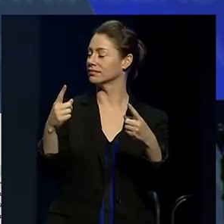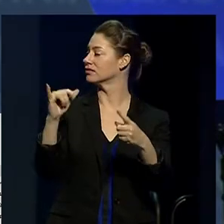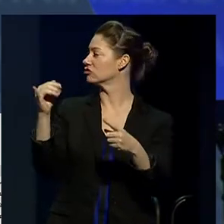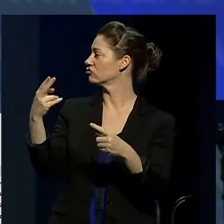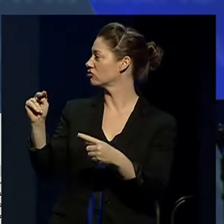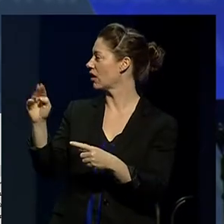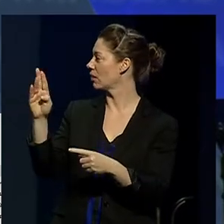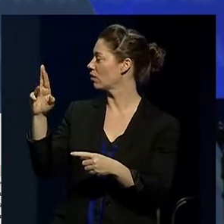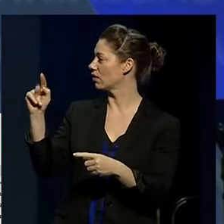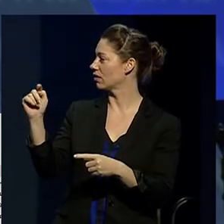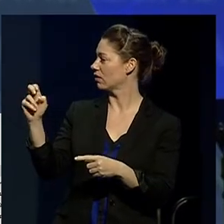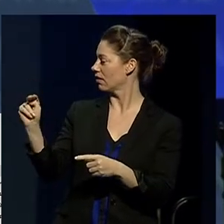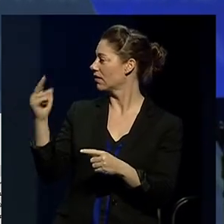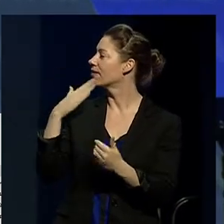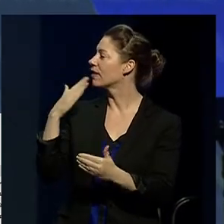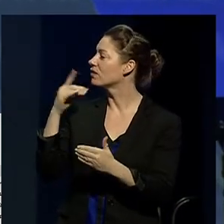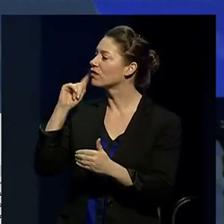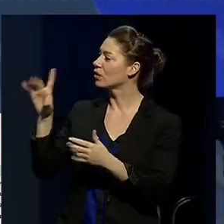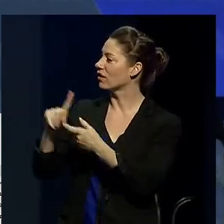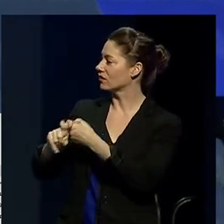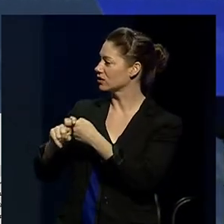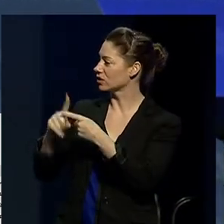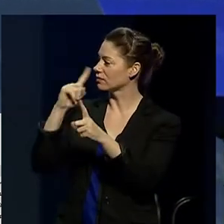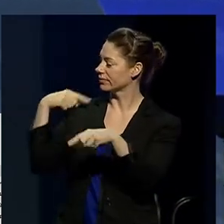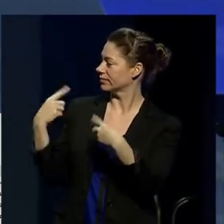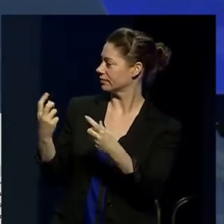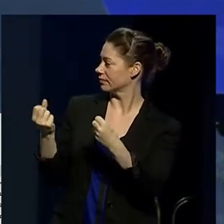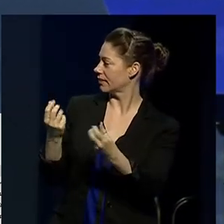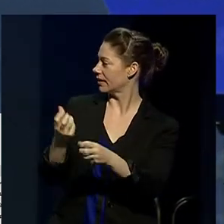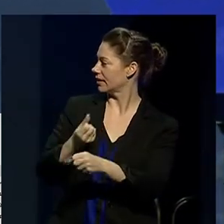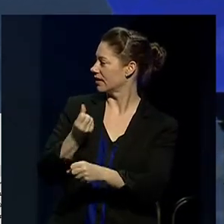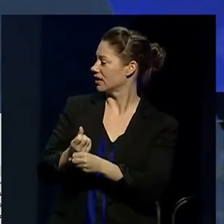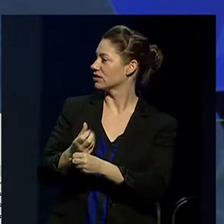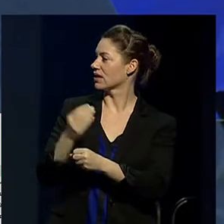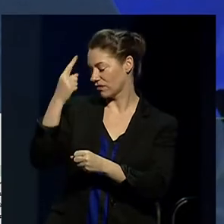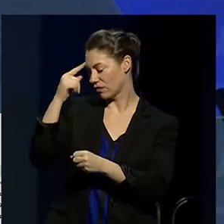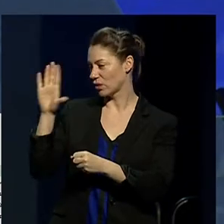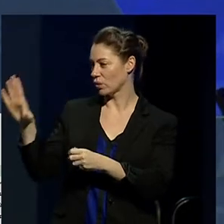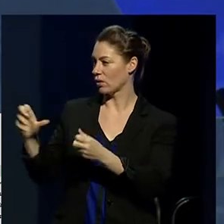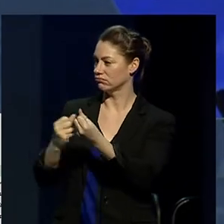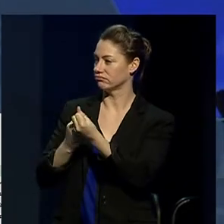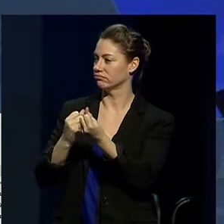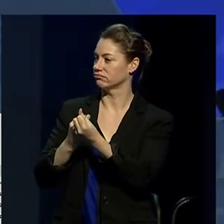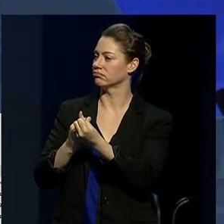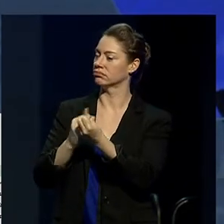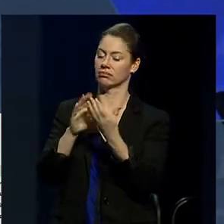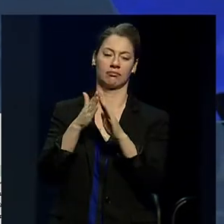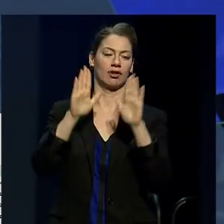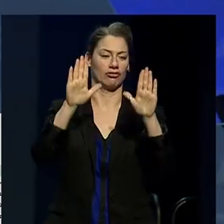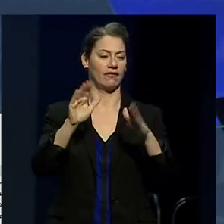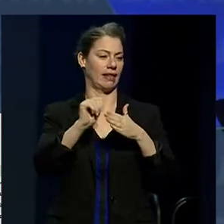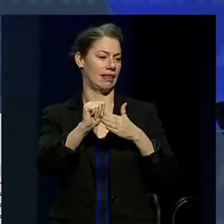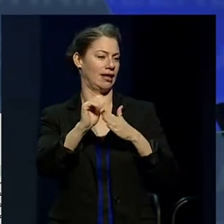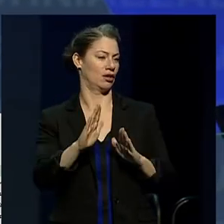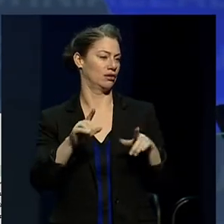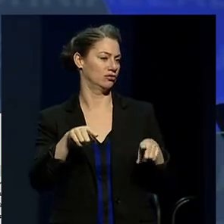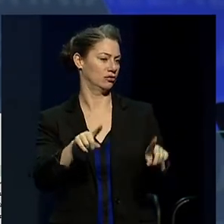your friendship, great friendship over many, many years, and for your being such a terrific leader during these tumultuous